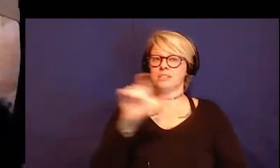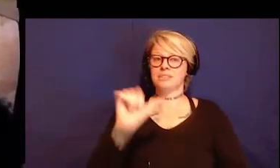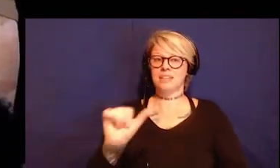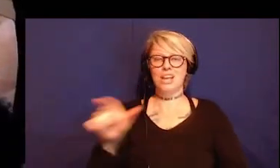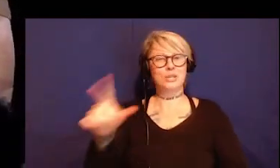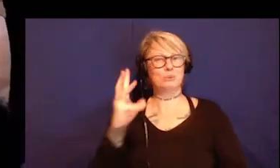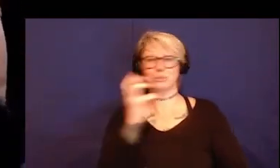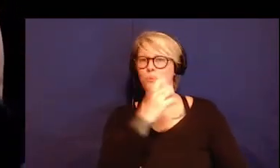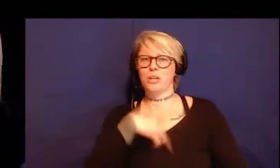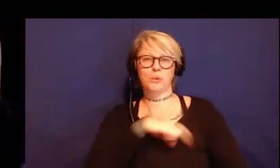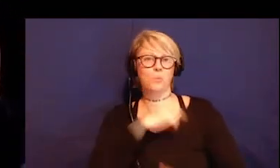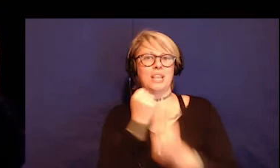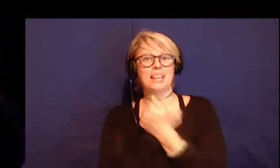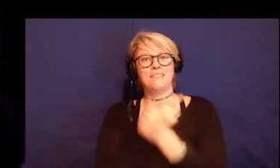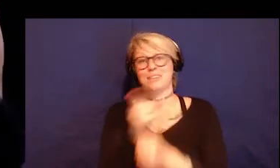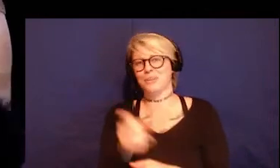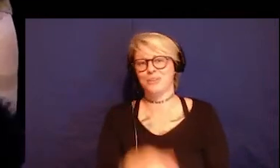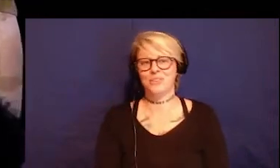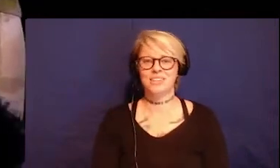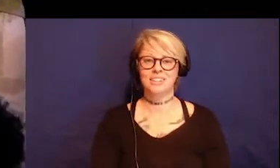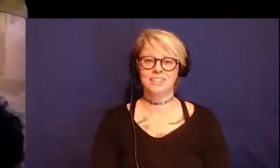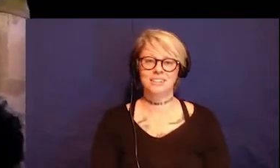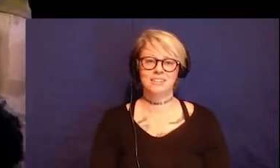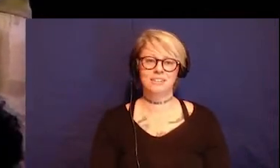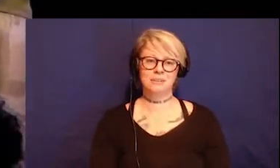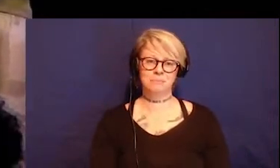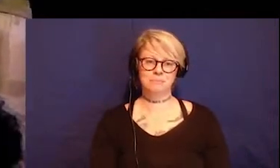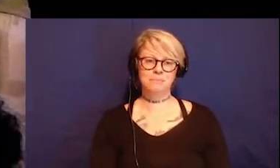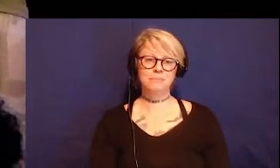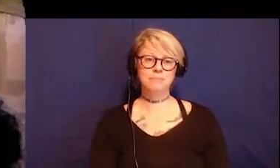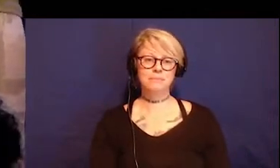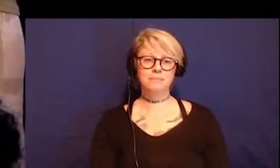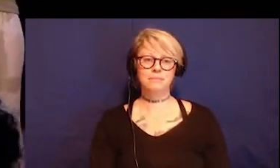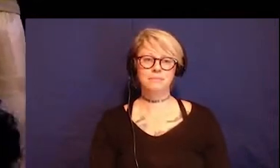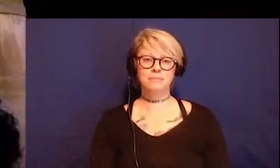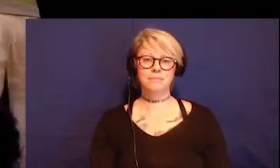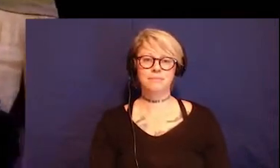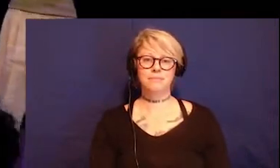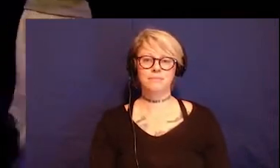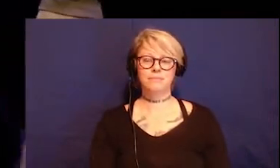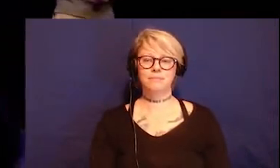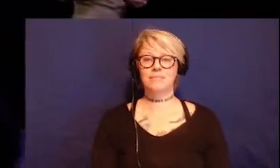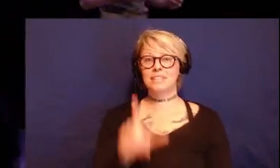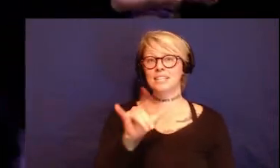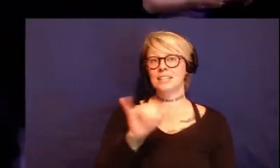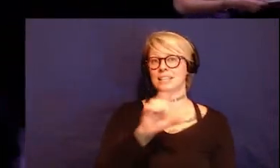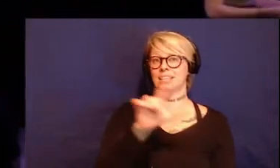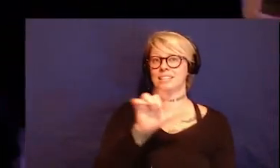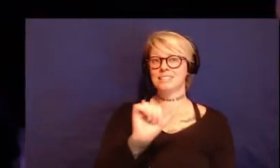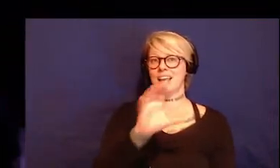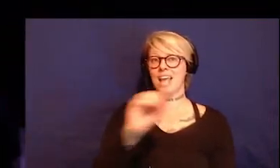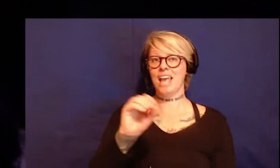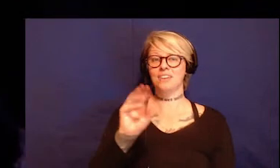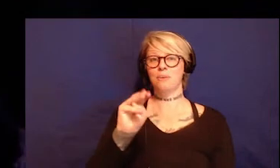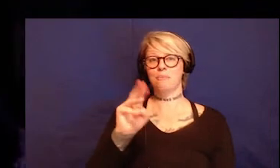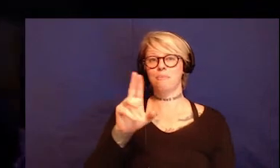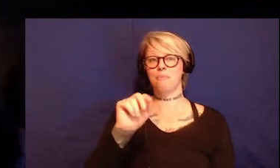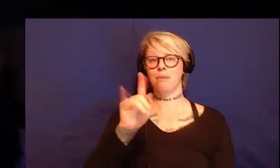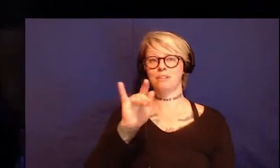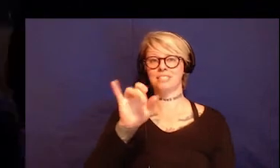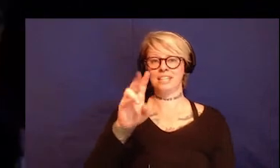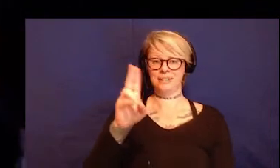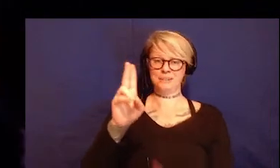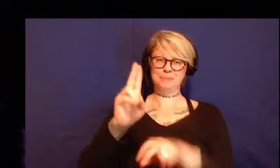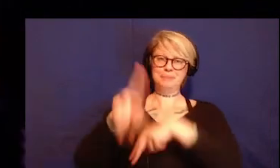you. Whoa. It's Lisa and the multiverse of queerness. Welcome. That's good. Okay, so we're gonna take a